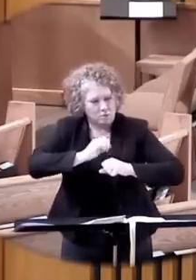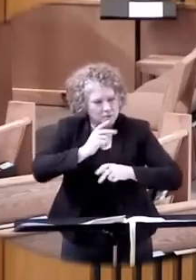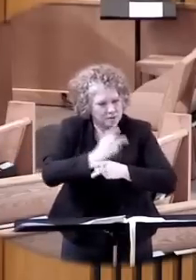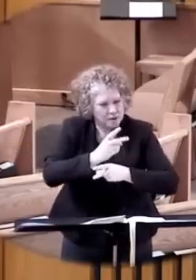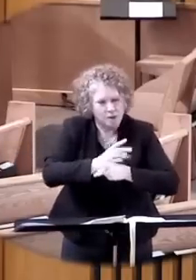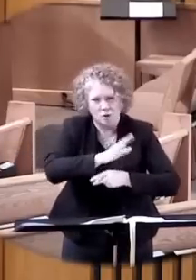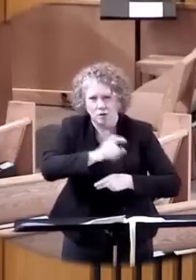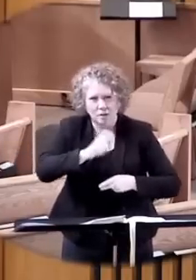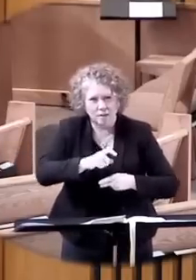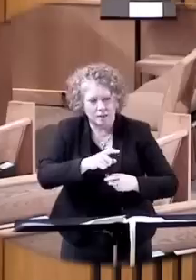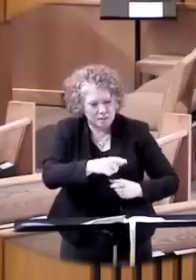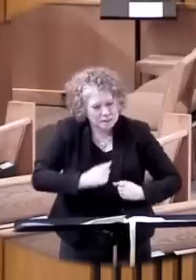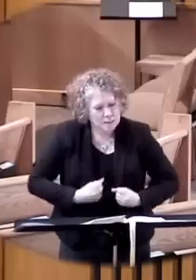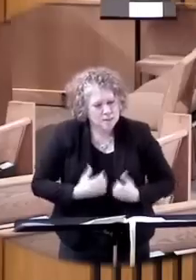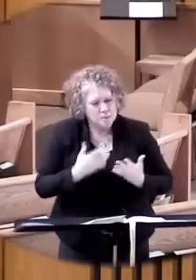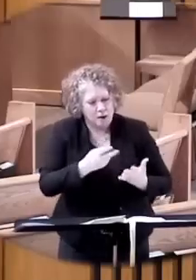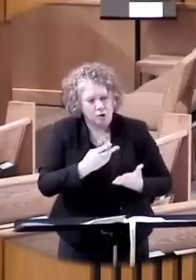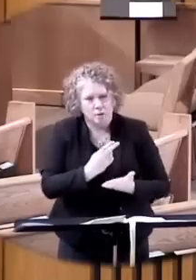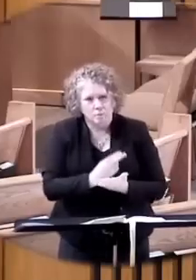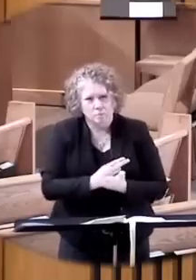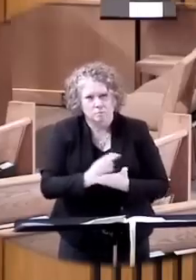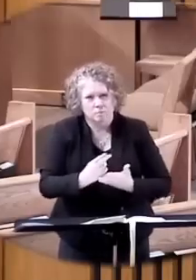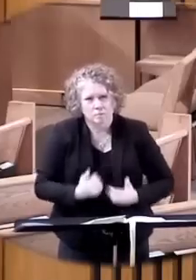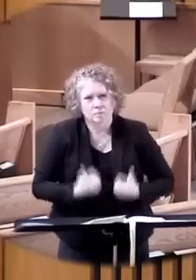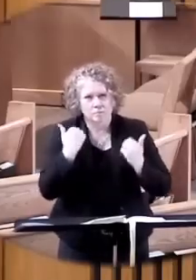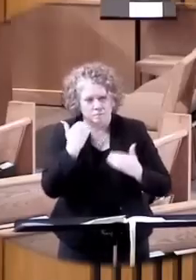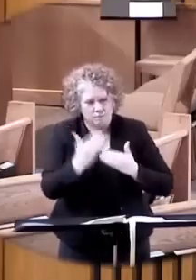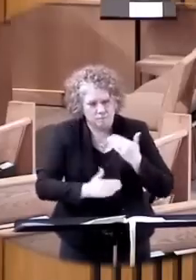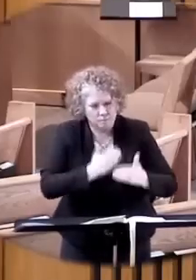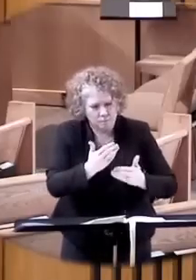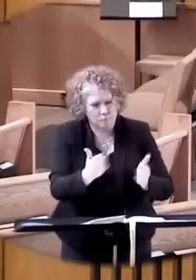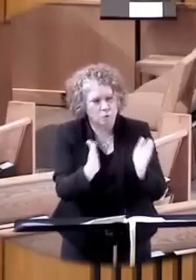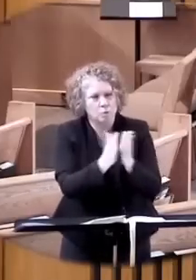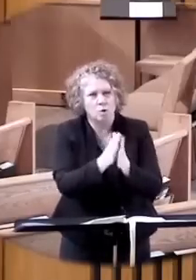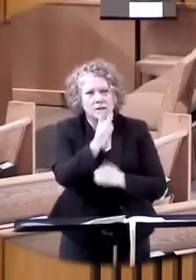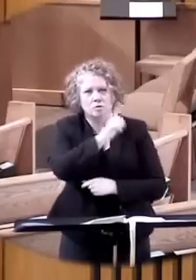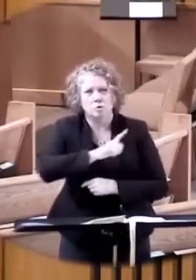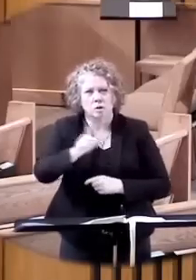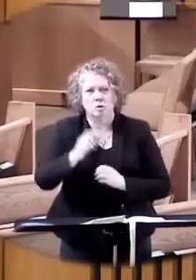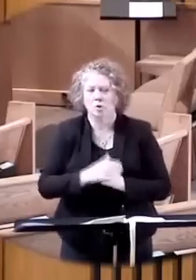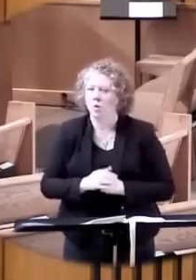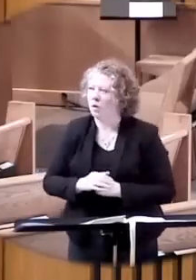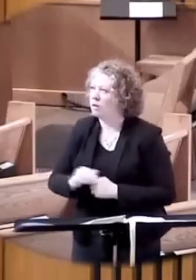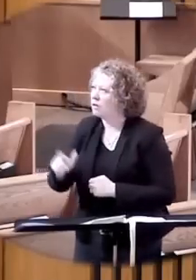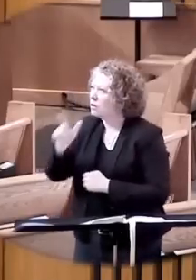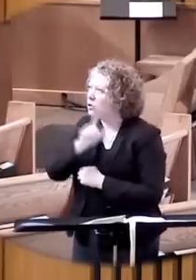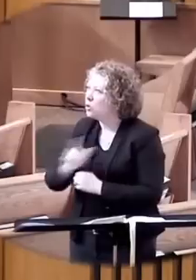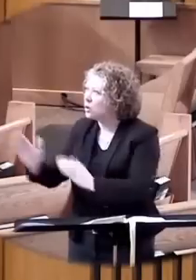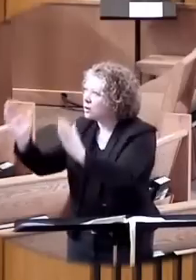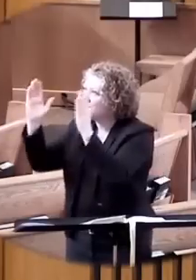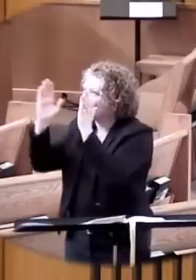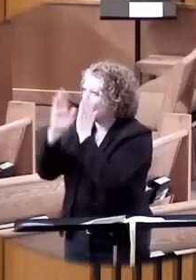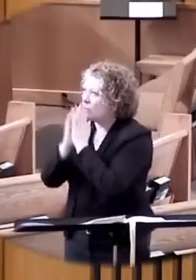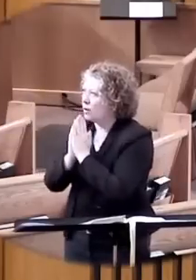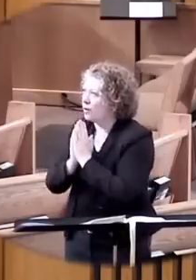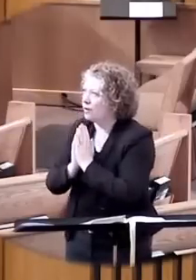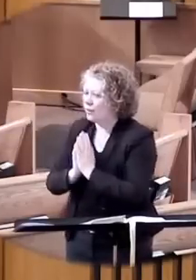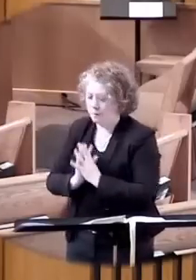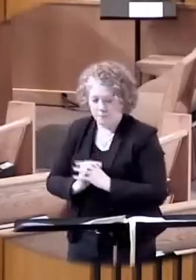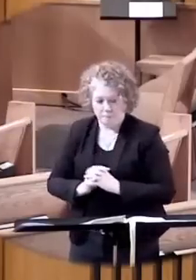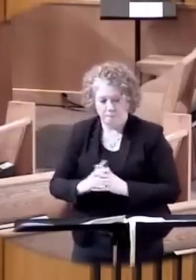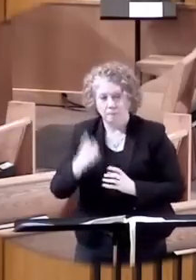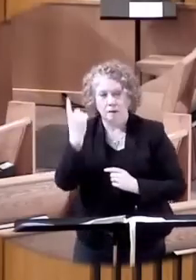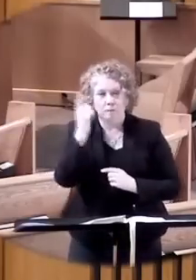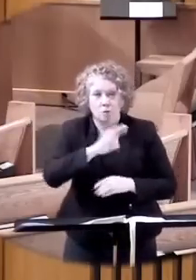in holiness. Let us pray to the Lord. Lord, hear our prayer. For